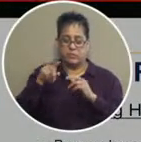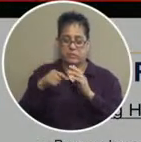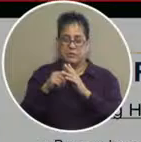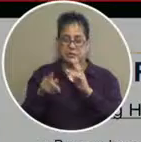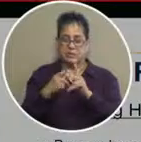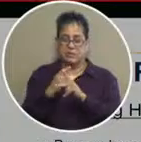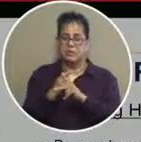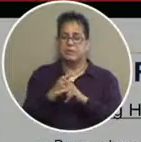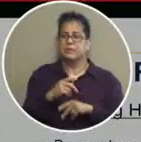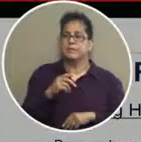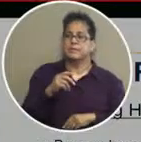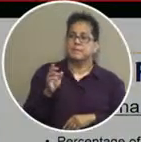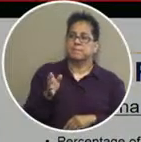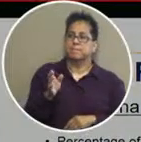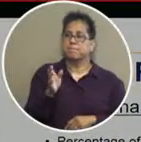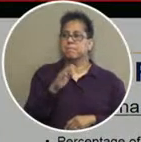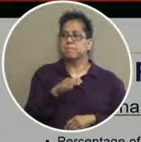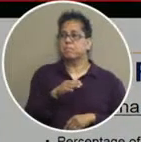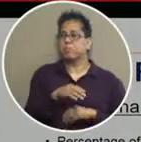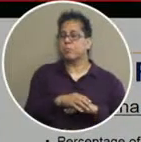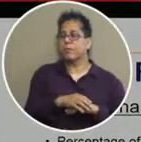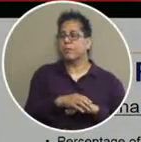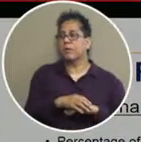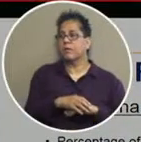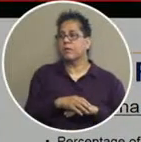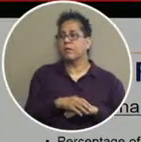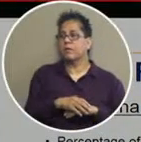reporting. Next slide.